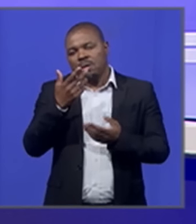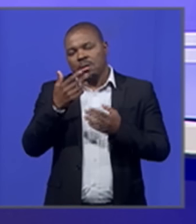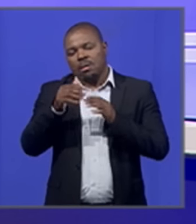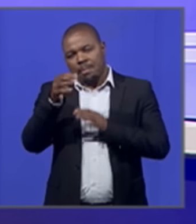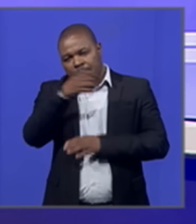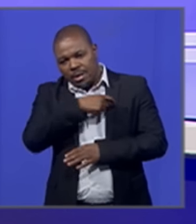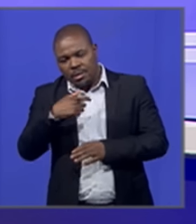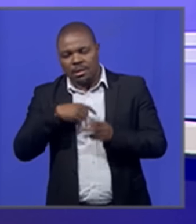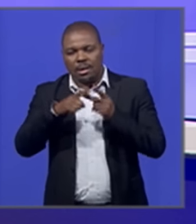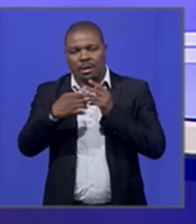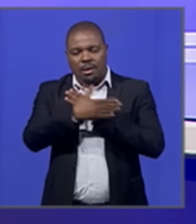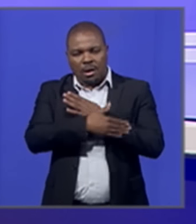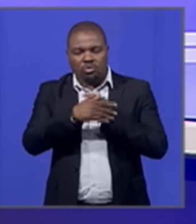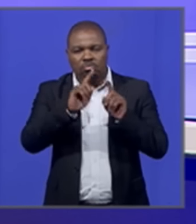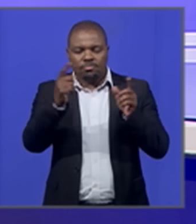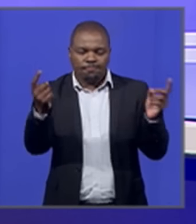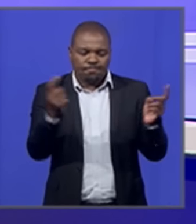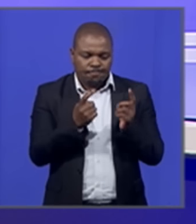dinaga.